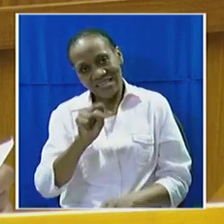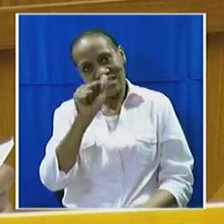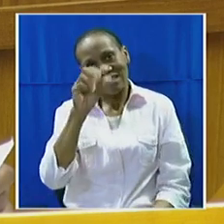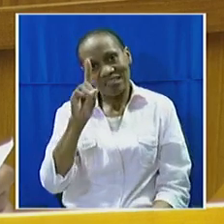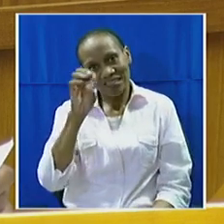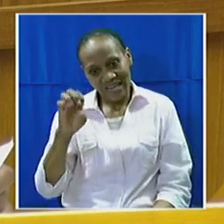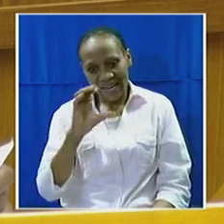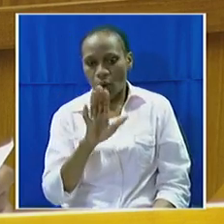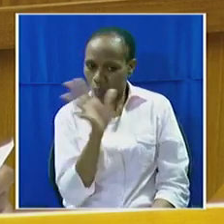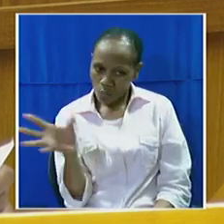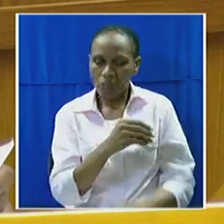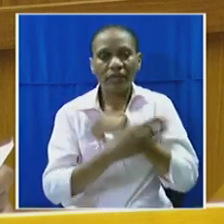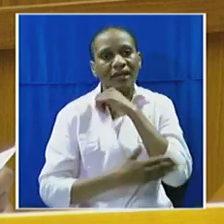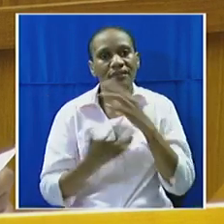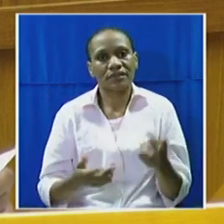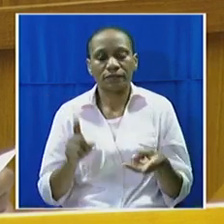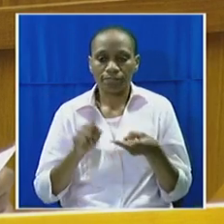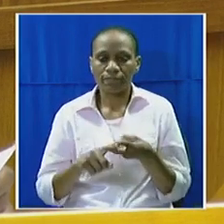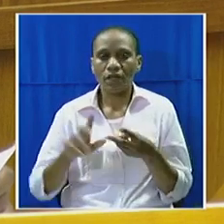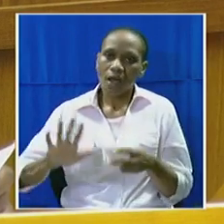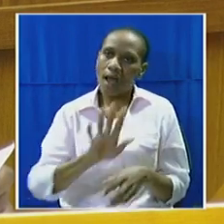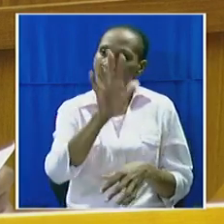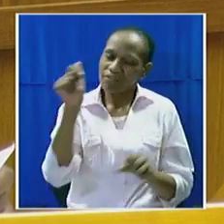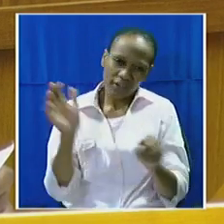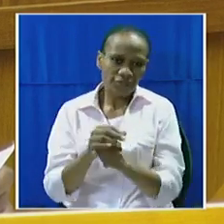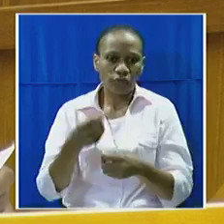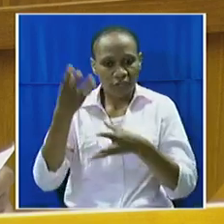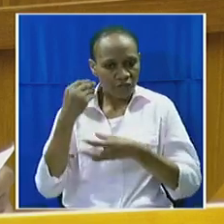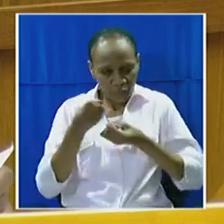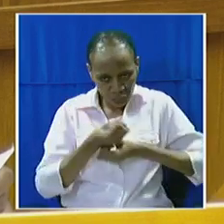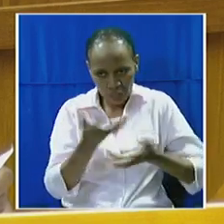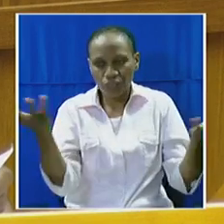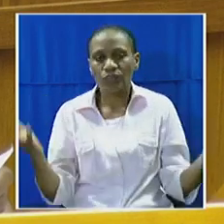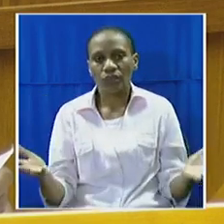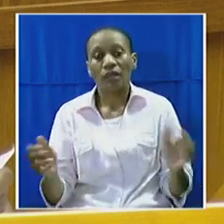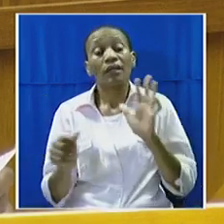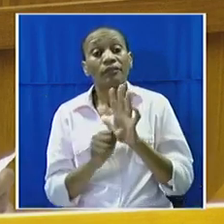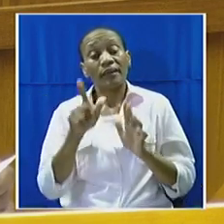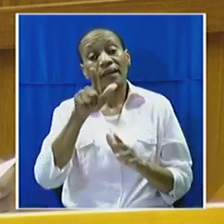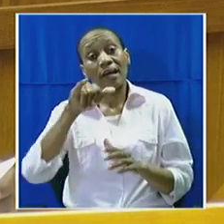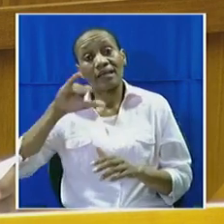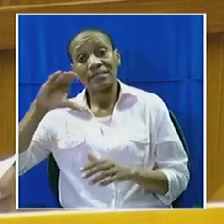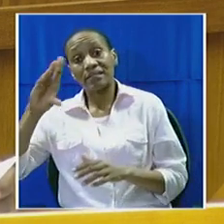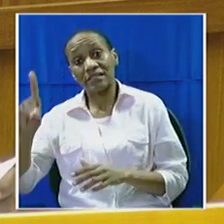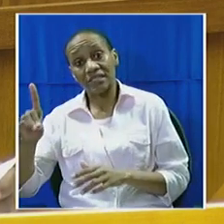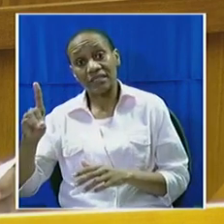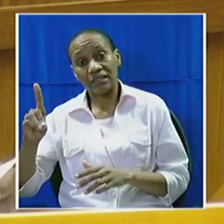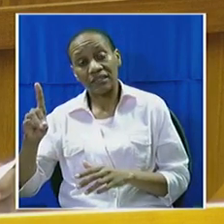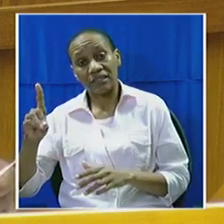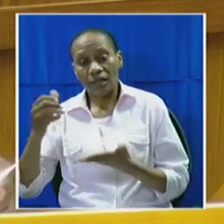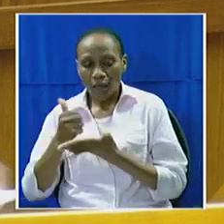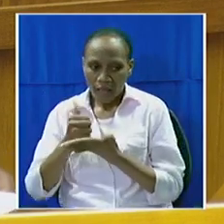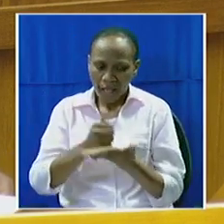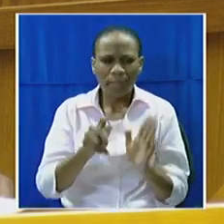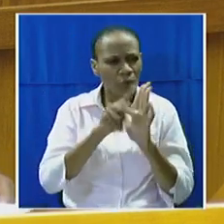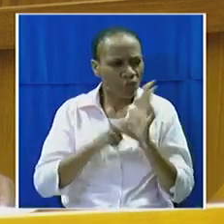Community region, as well as to the rest of African continent. Importantly, the NICD assists in the planning of policies and